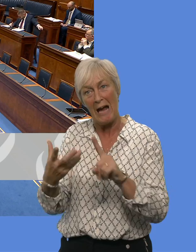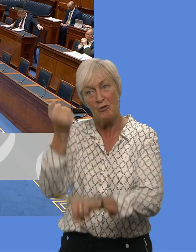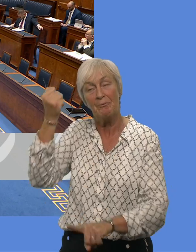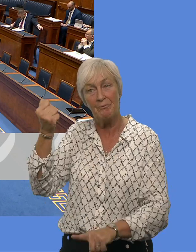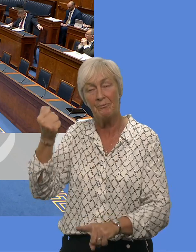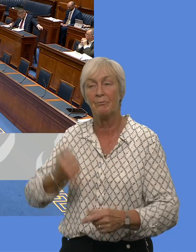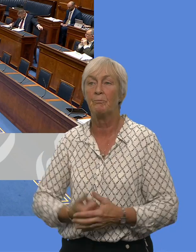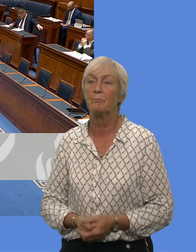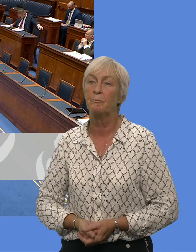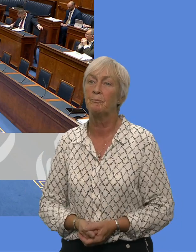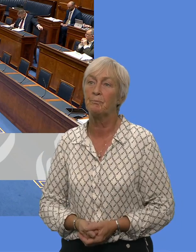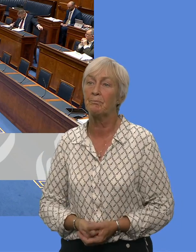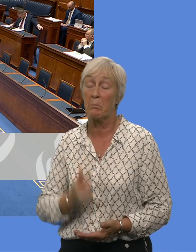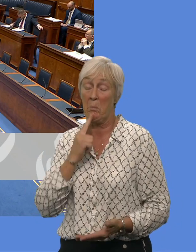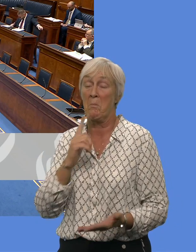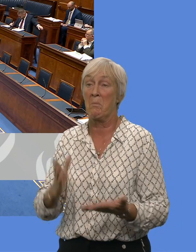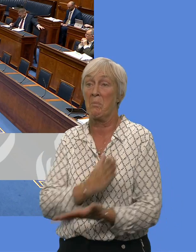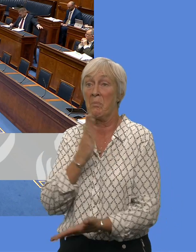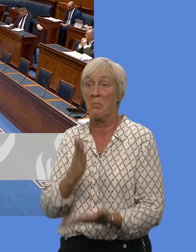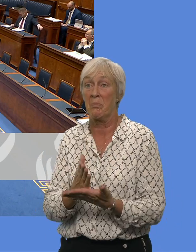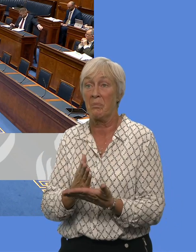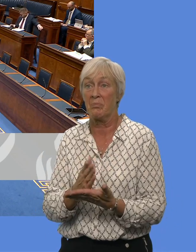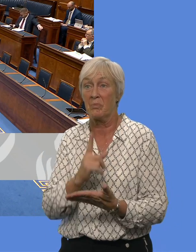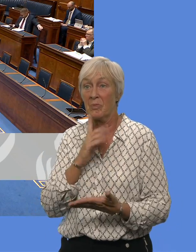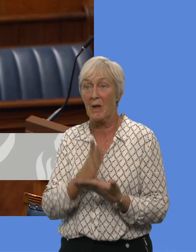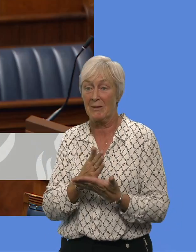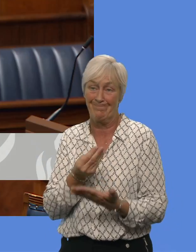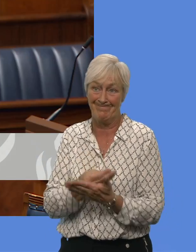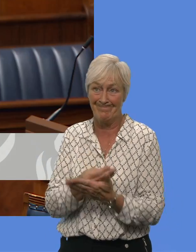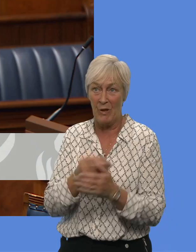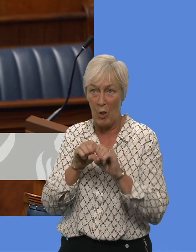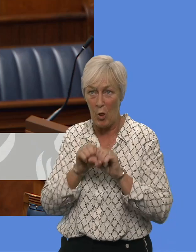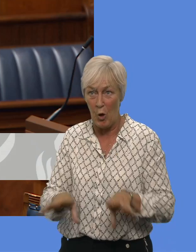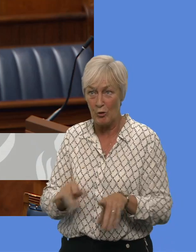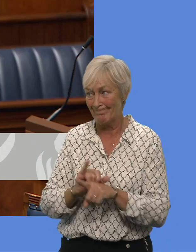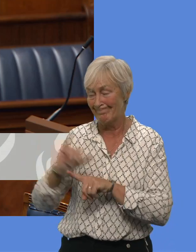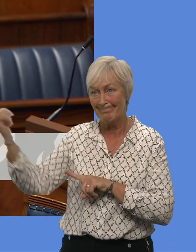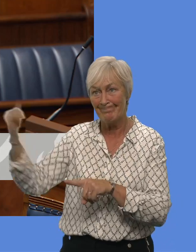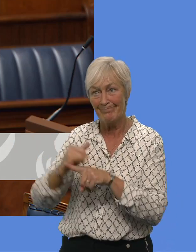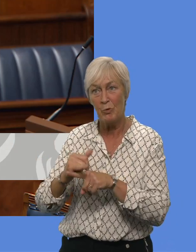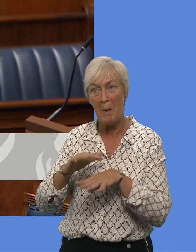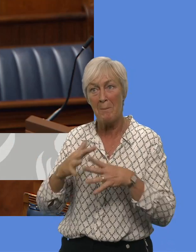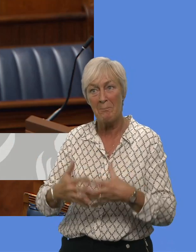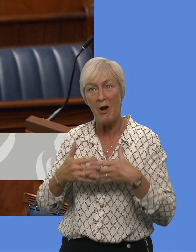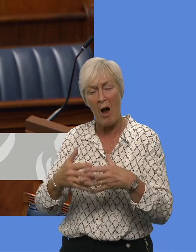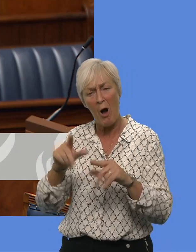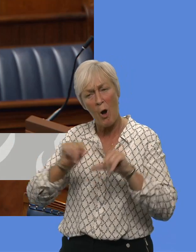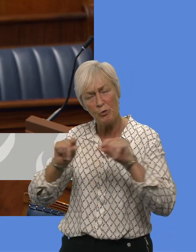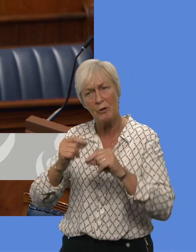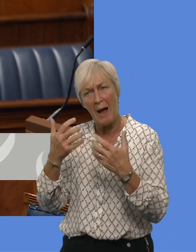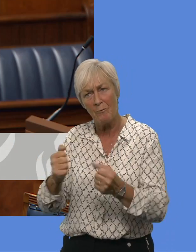First Minister. Look, absolutely. I think it's a huge loss when we lost that route. The options are still there, and we will be